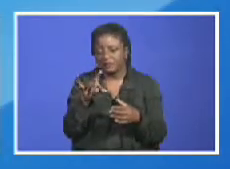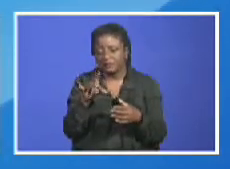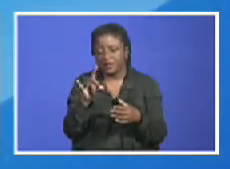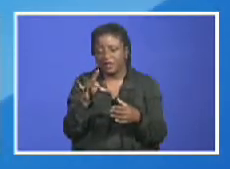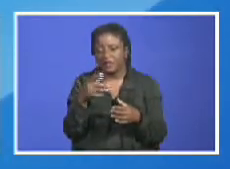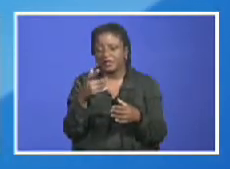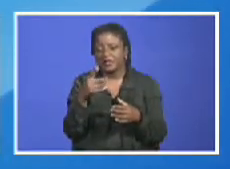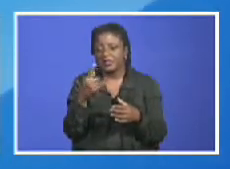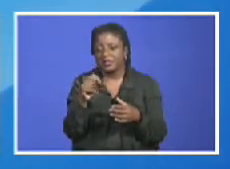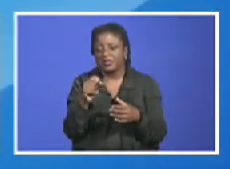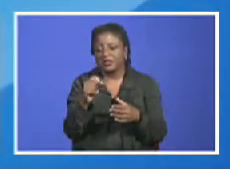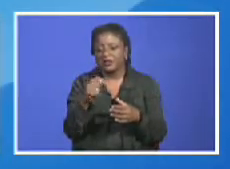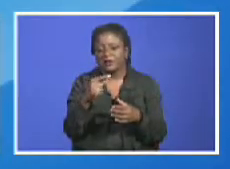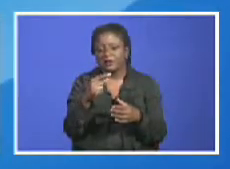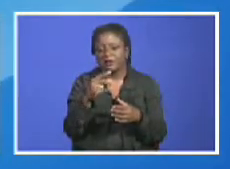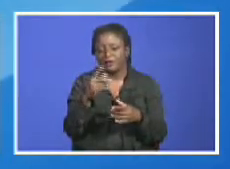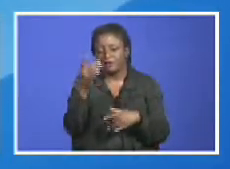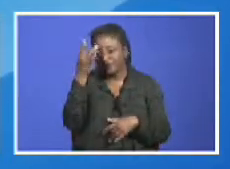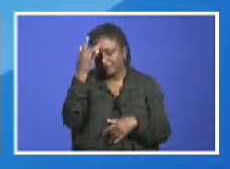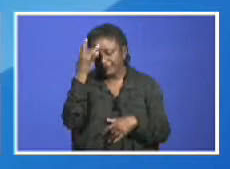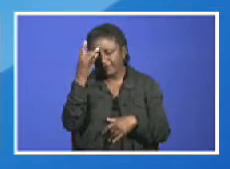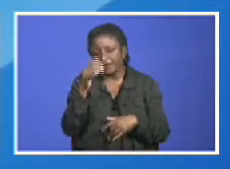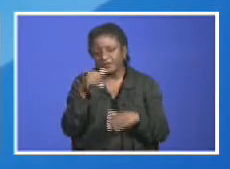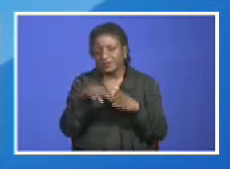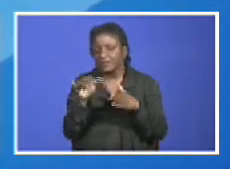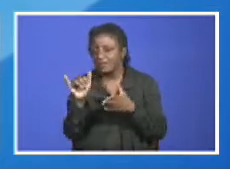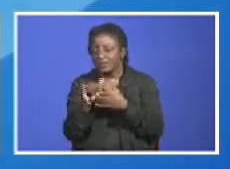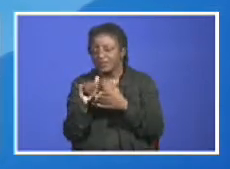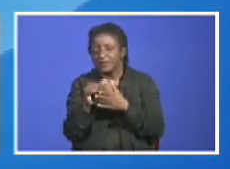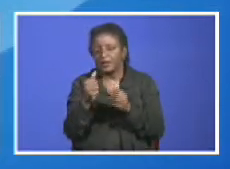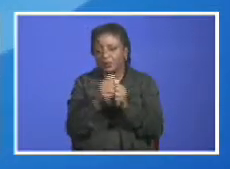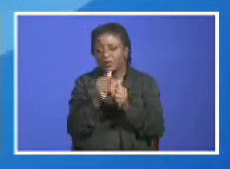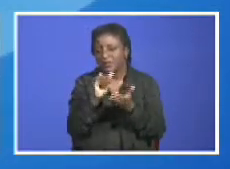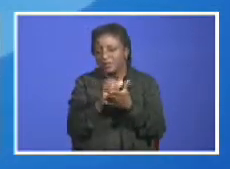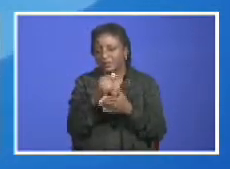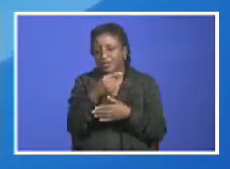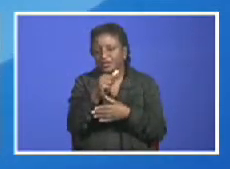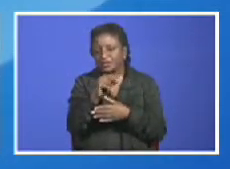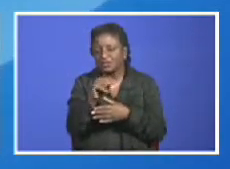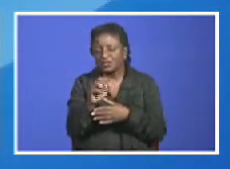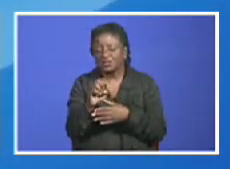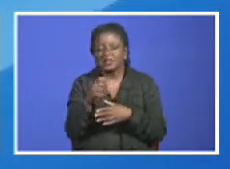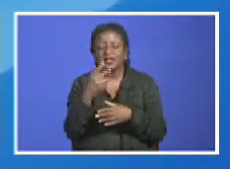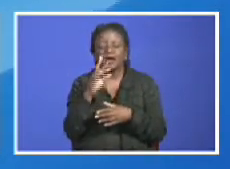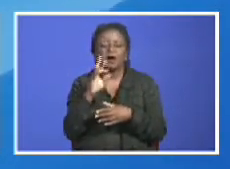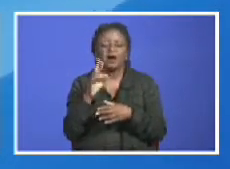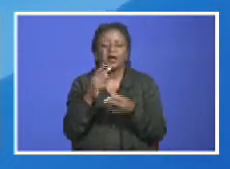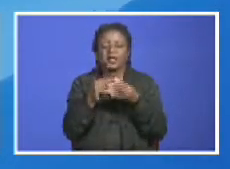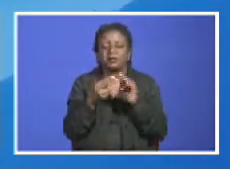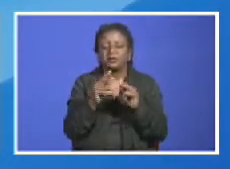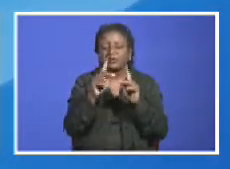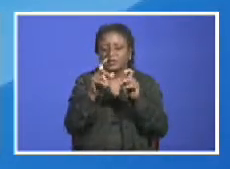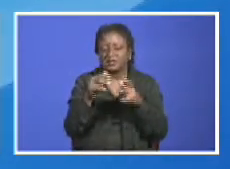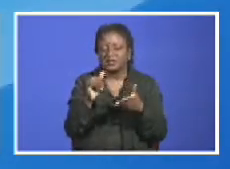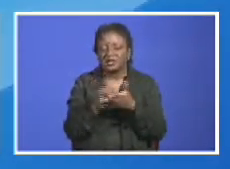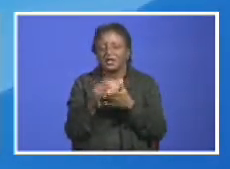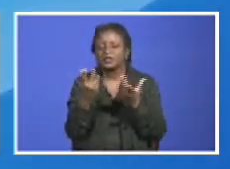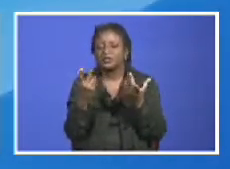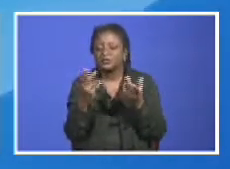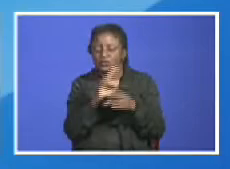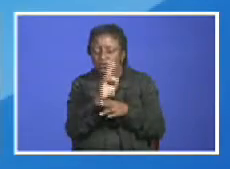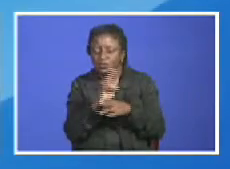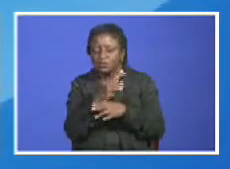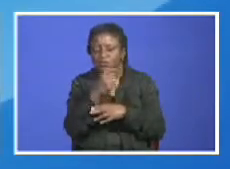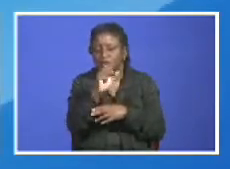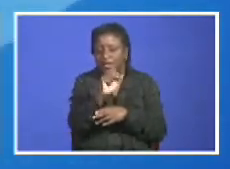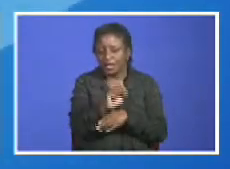gene. But globally speaking, there are a number of tests that do use the S gene. And we have to consider that because this virus, as you